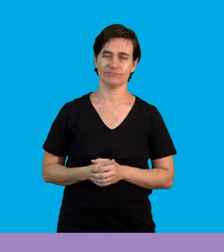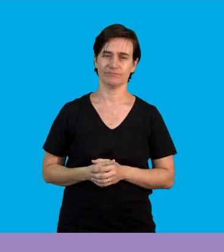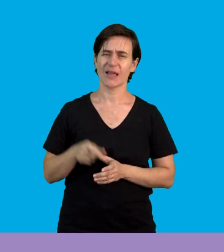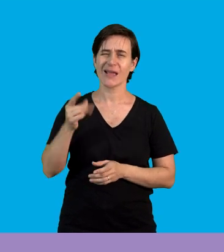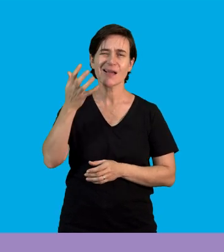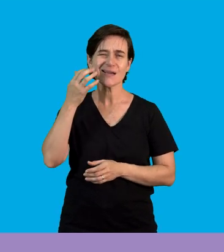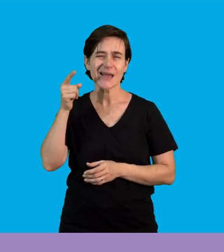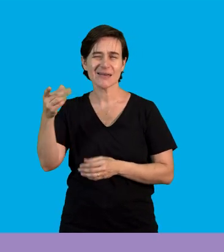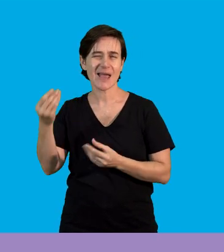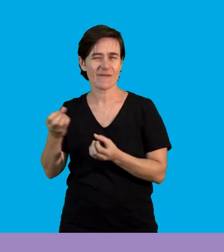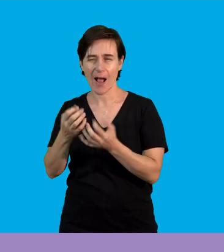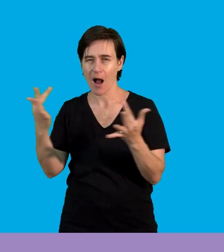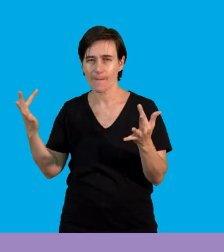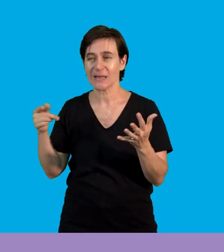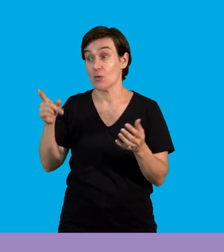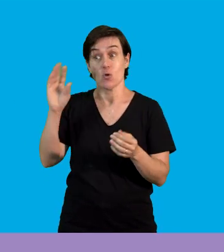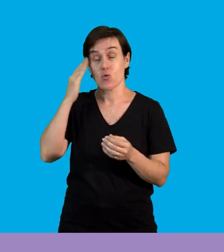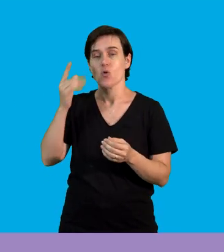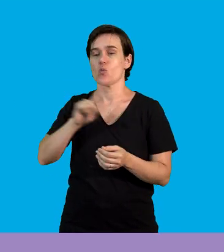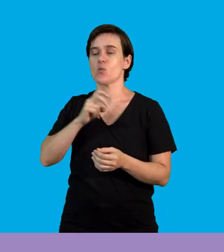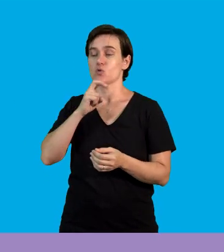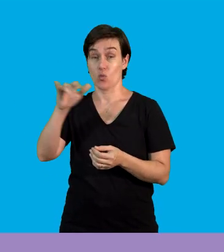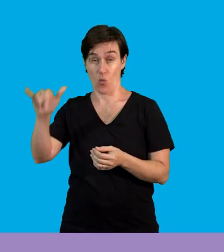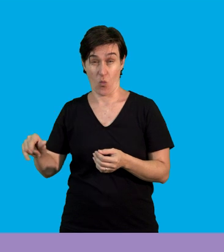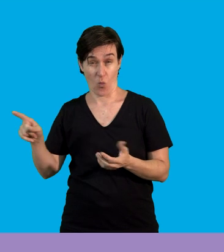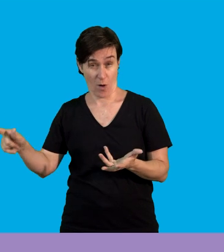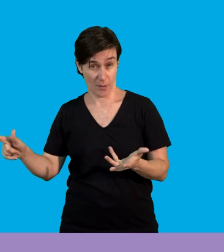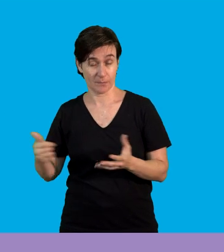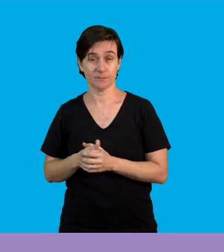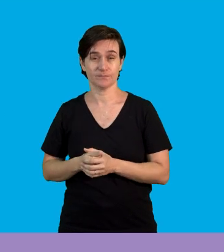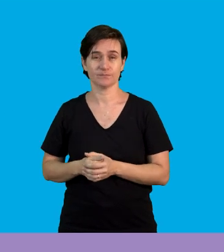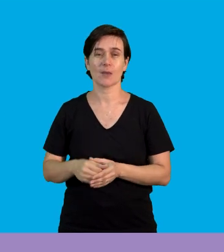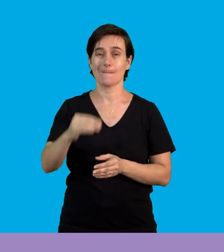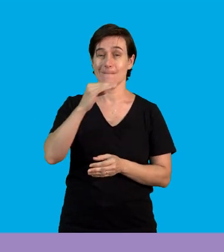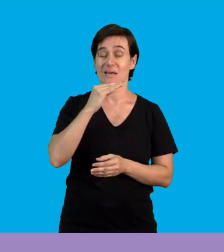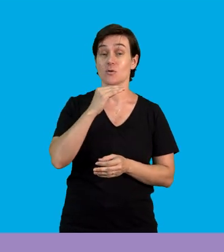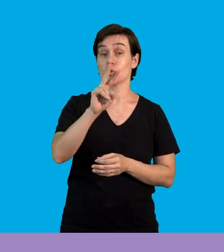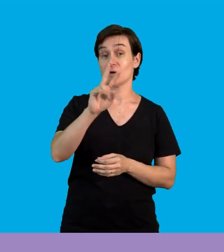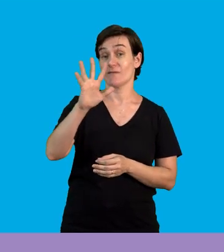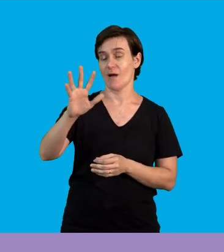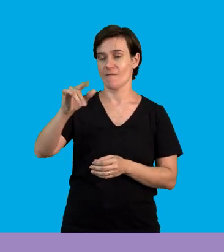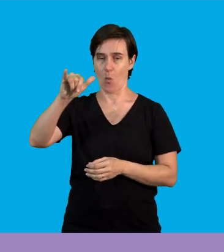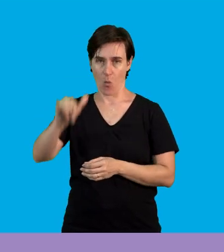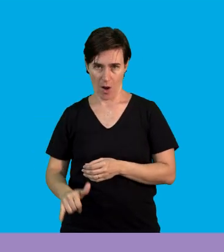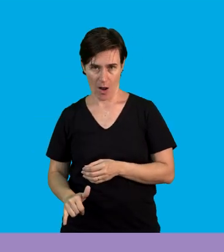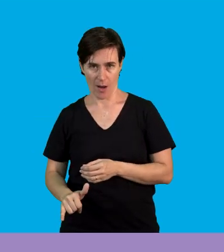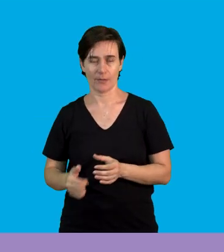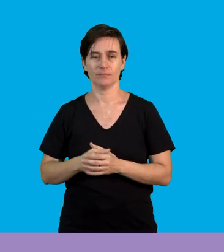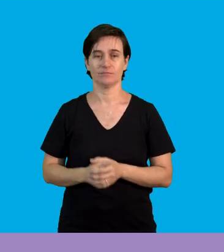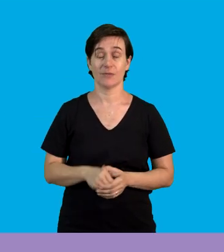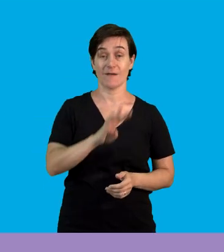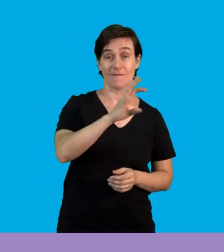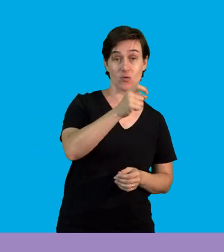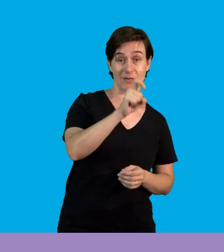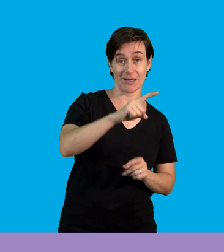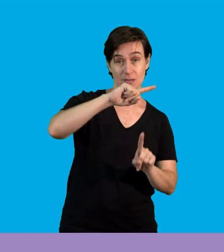And the number of cats is represented by y, it would be 25y. Then